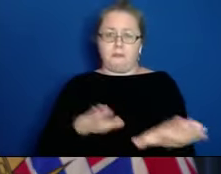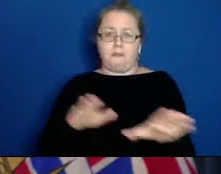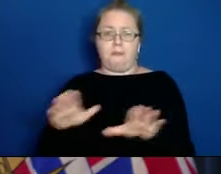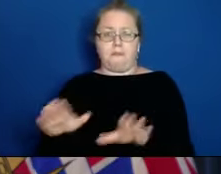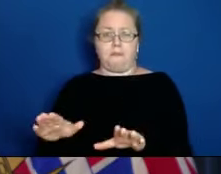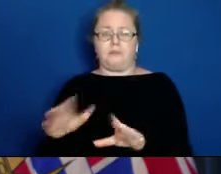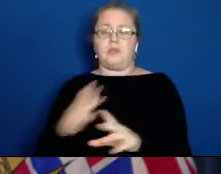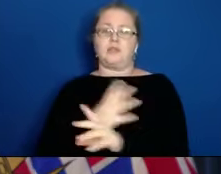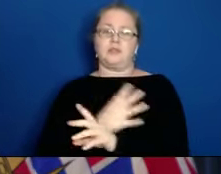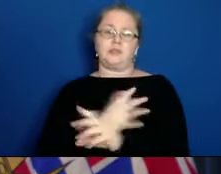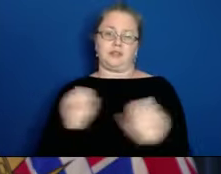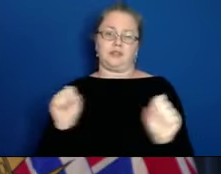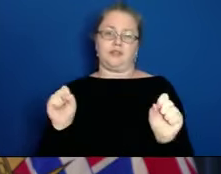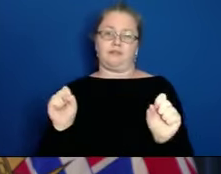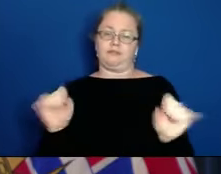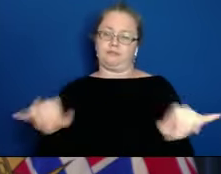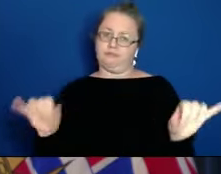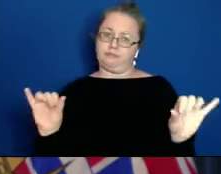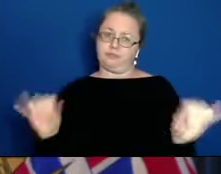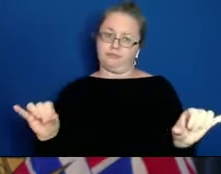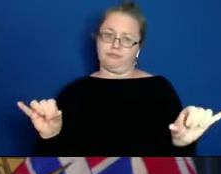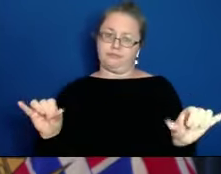safe. Thank you.